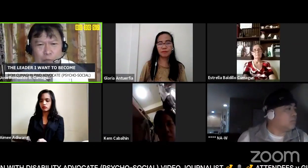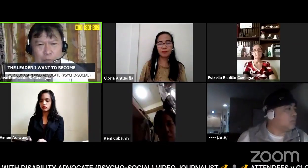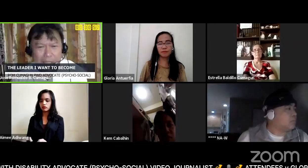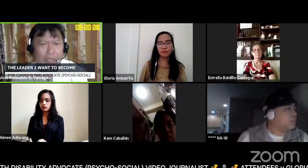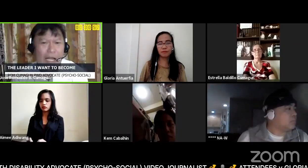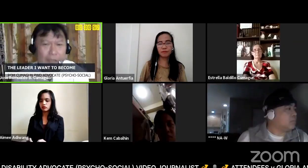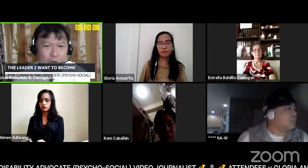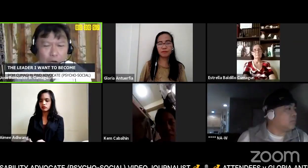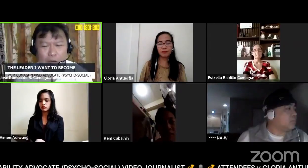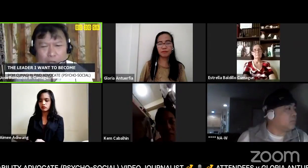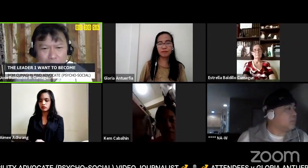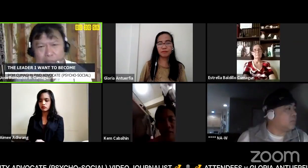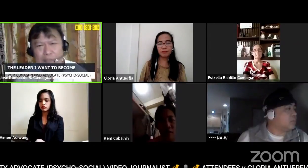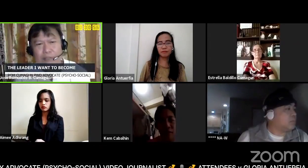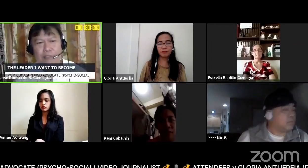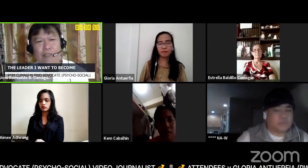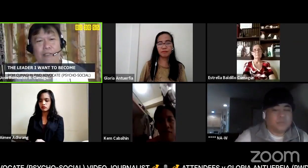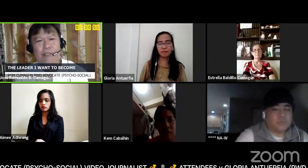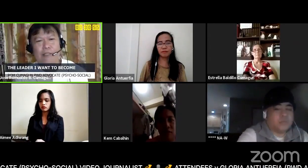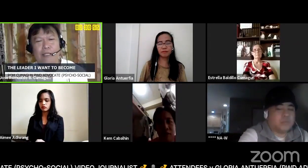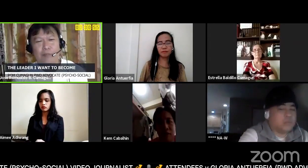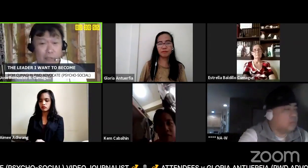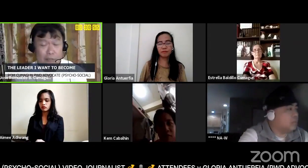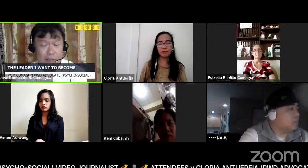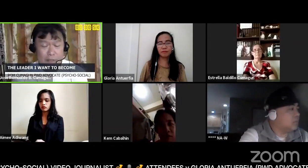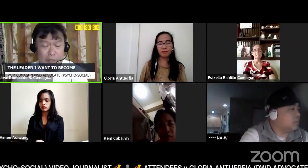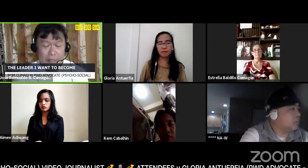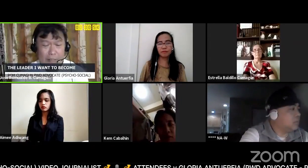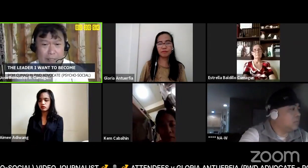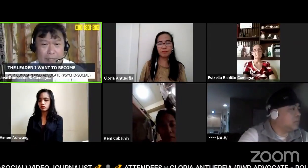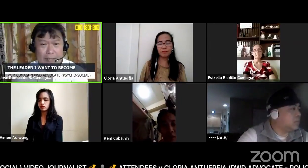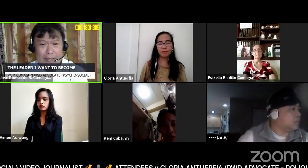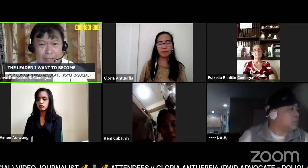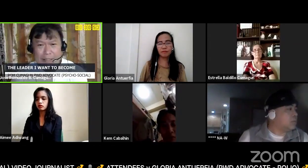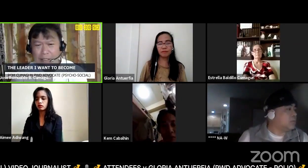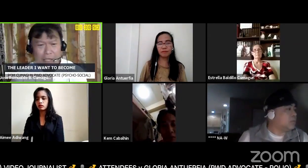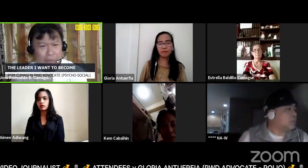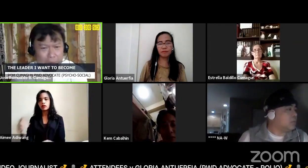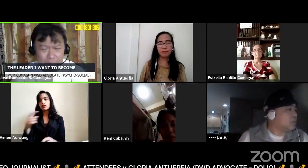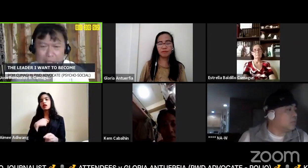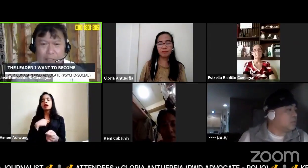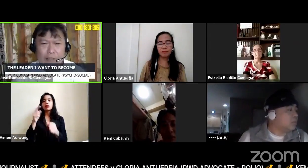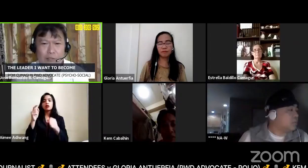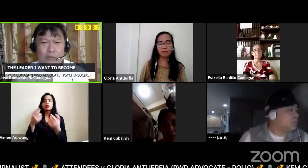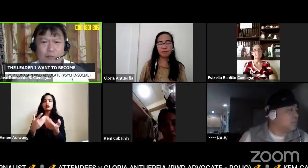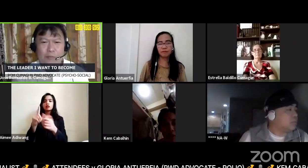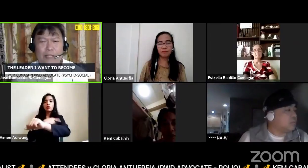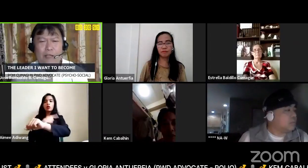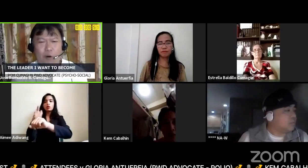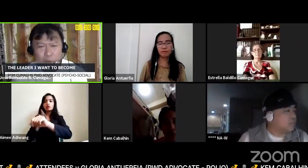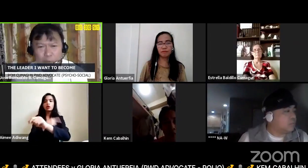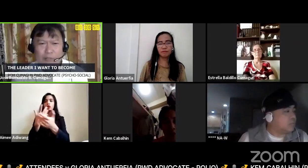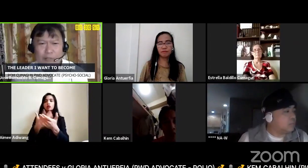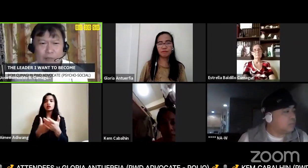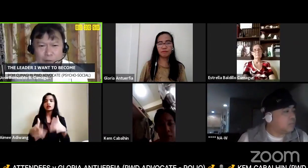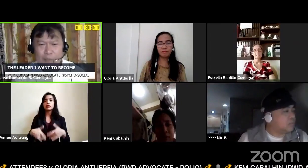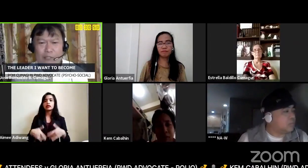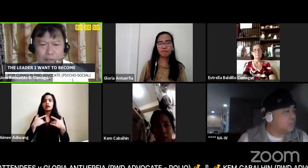to become lifelong learners. Okay, because I think everybody should